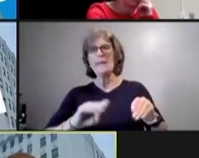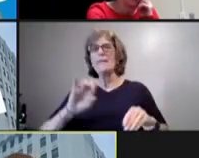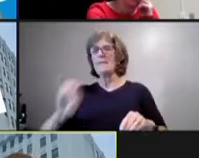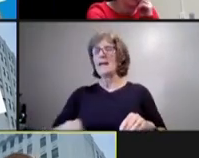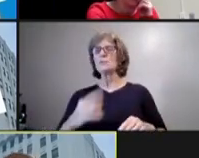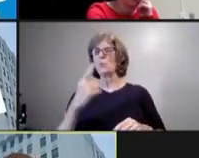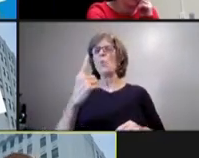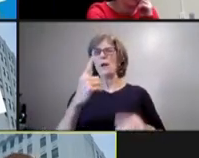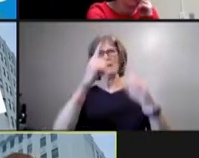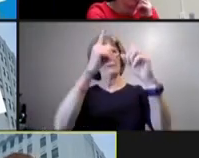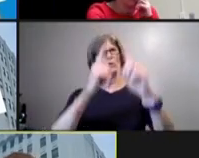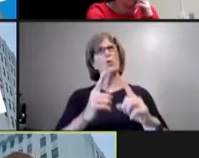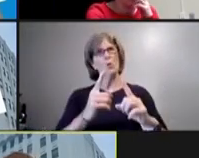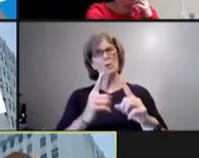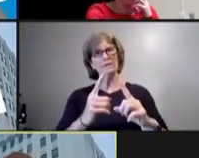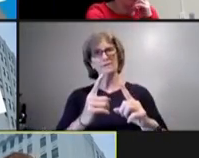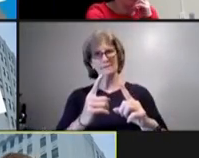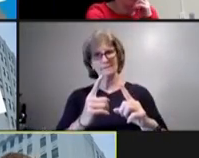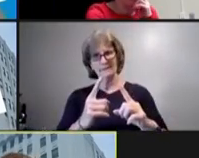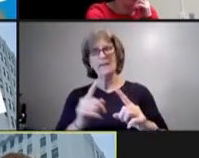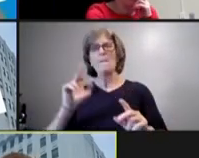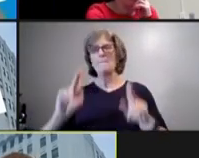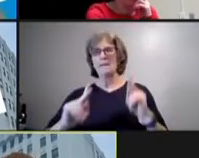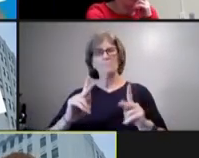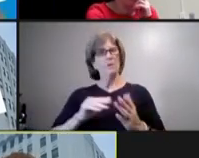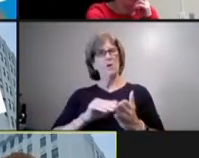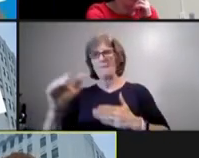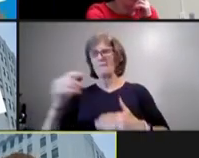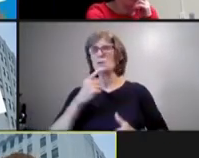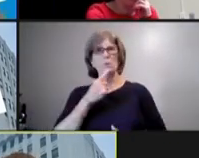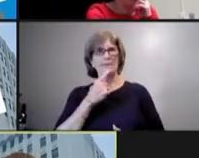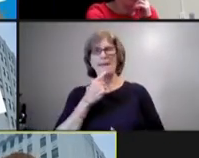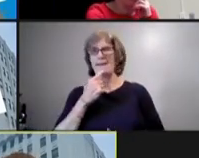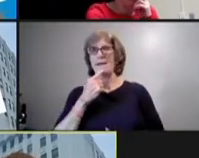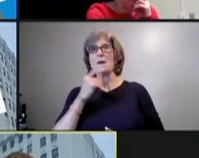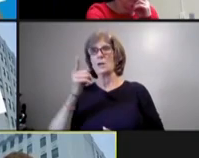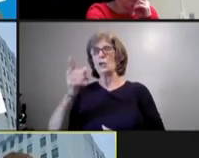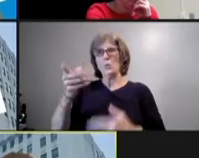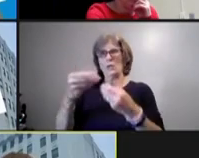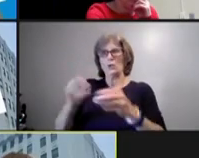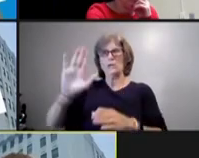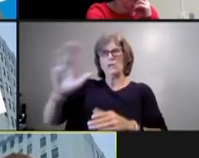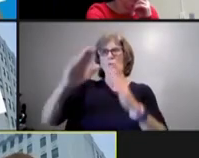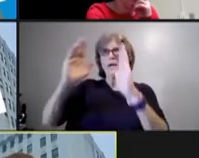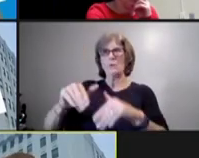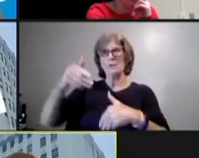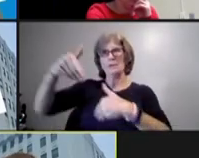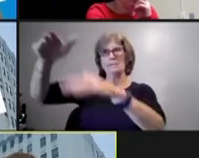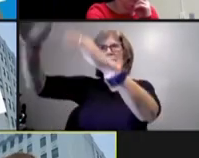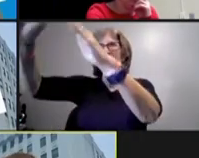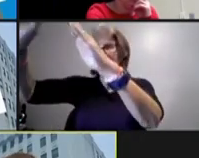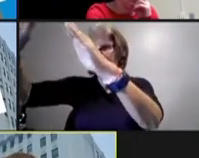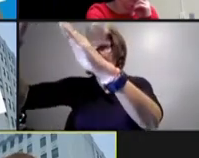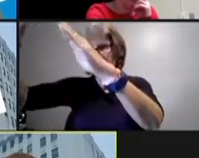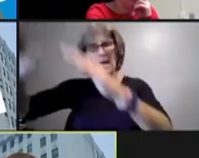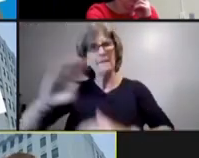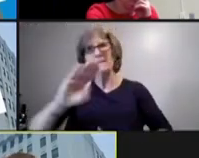the Bedford Choice Neighborhoods Initiative, which is to provide one-for-one replacement housing for all current residents of Bedford